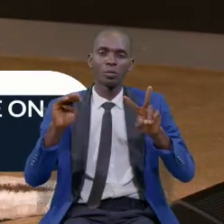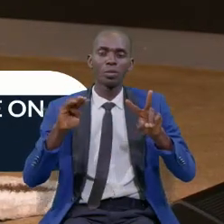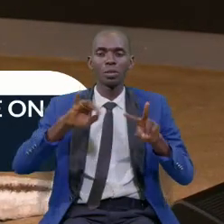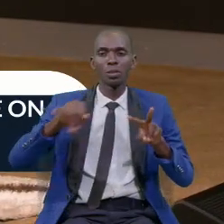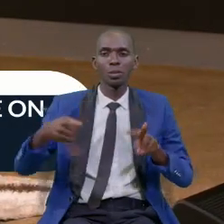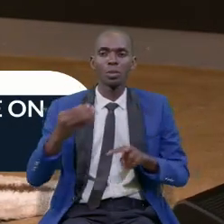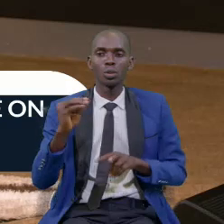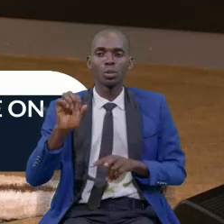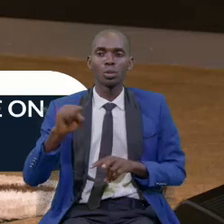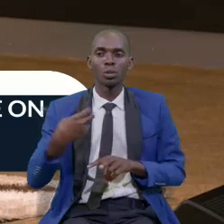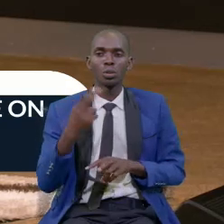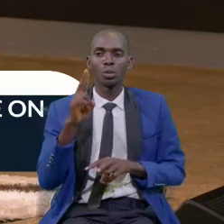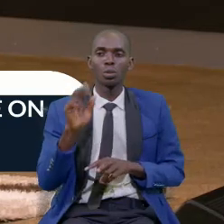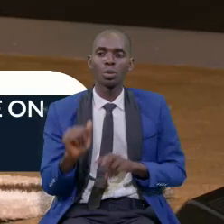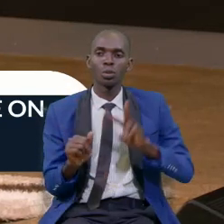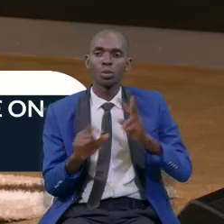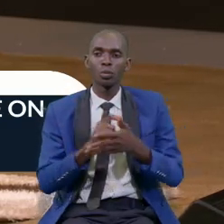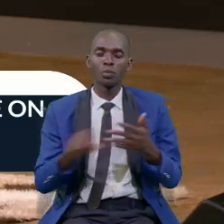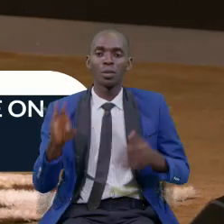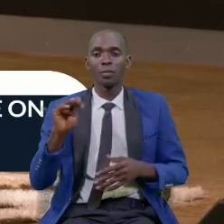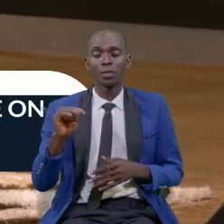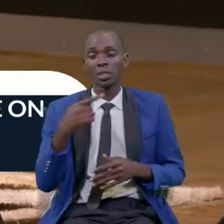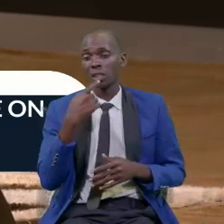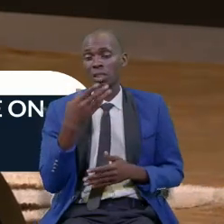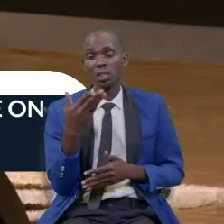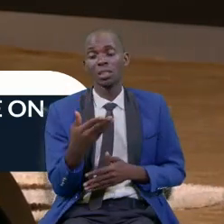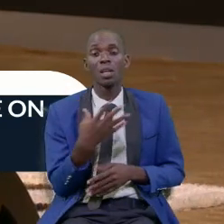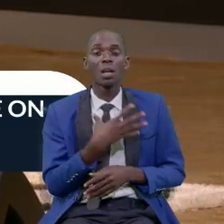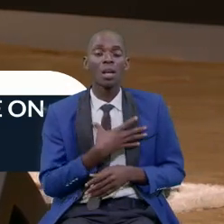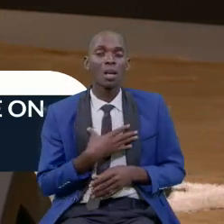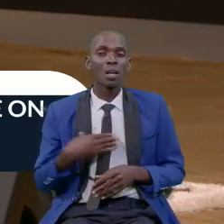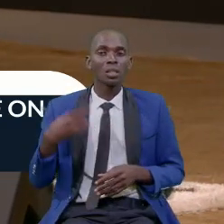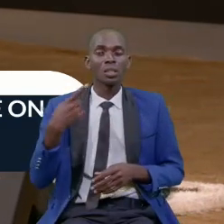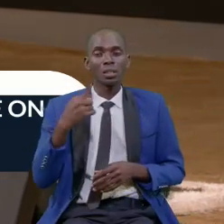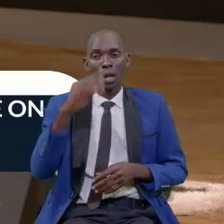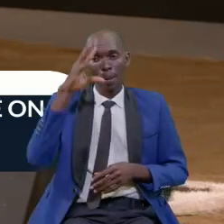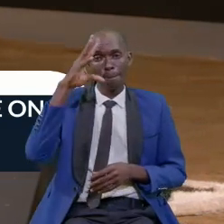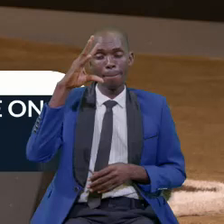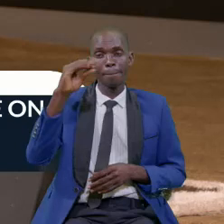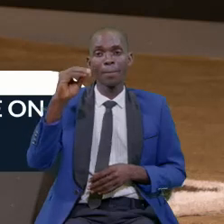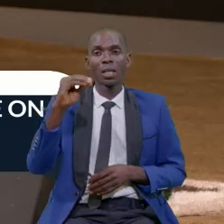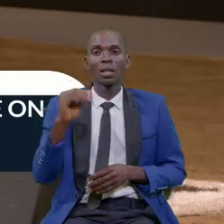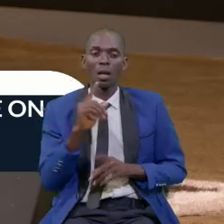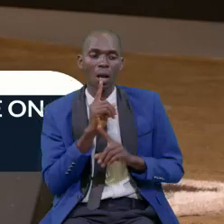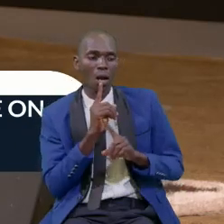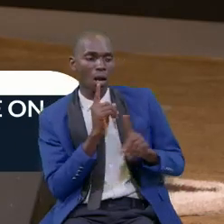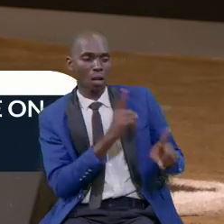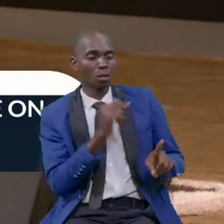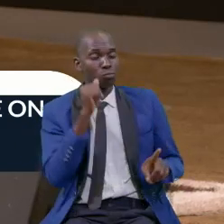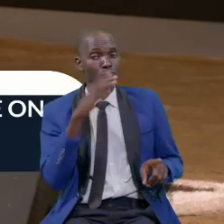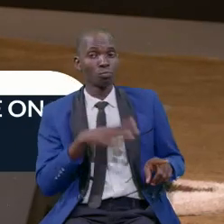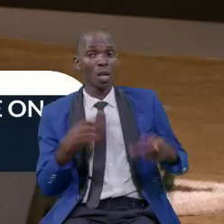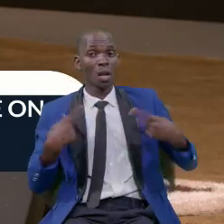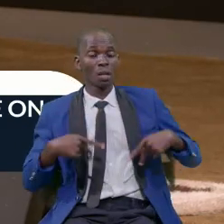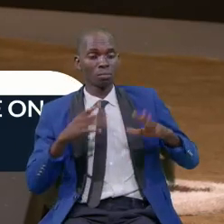from verse 14, it tells us, and the men answered her,